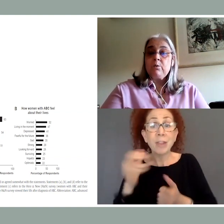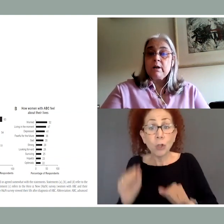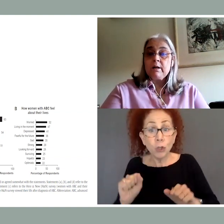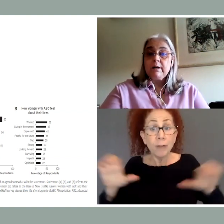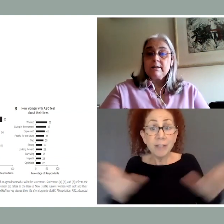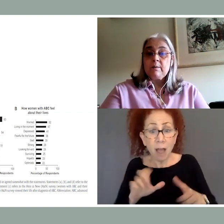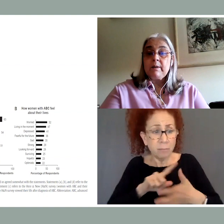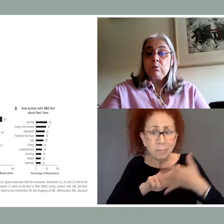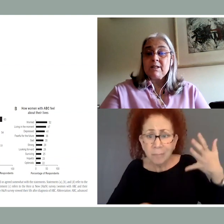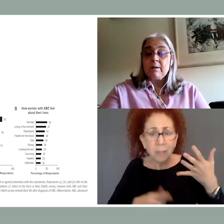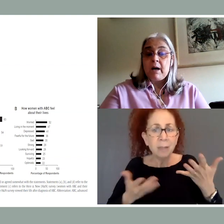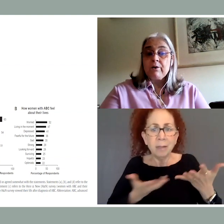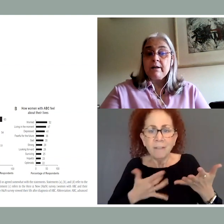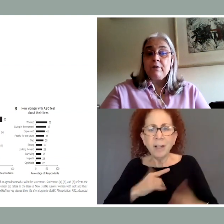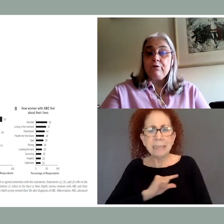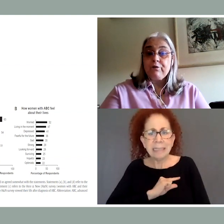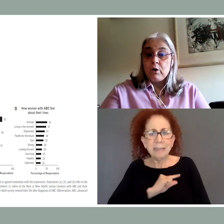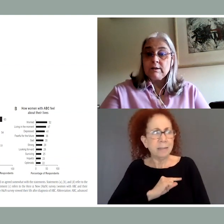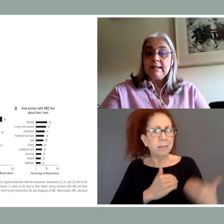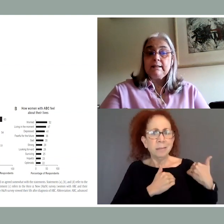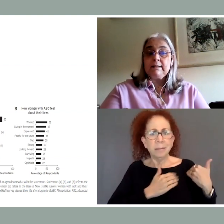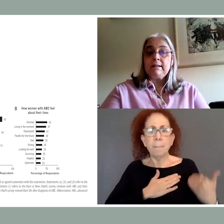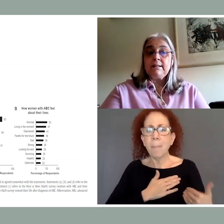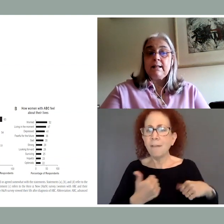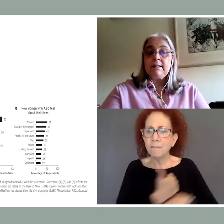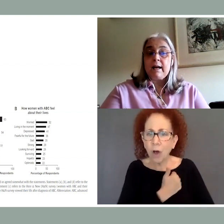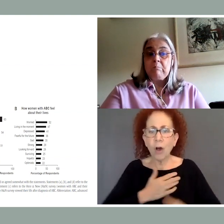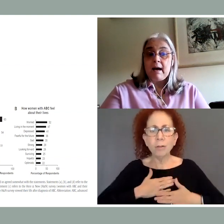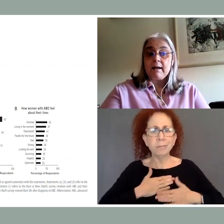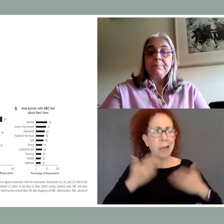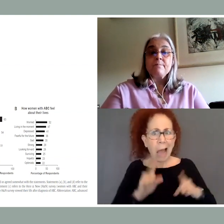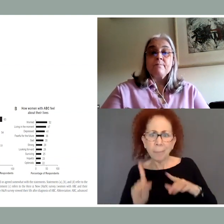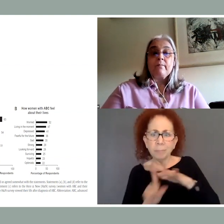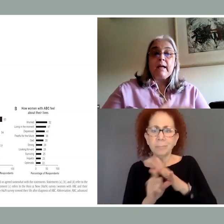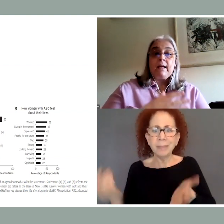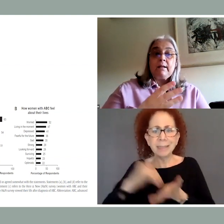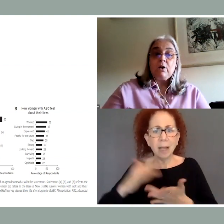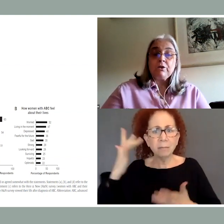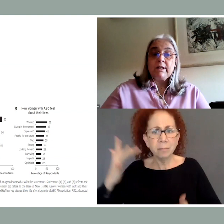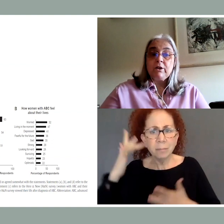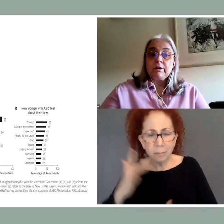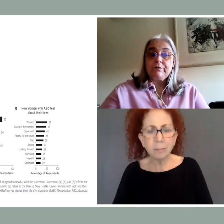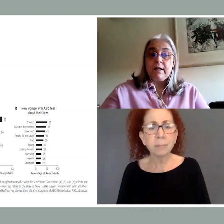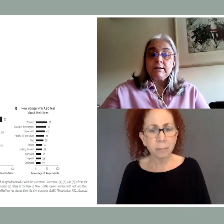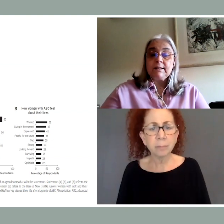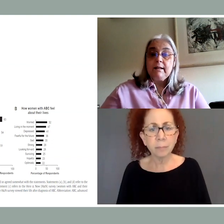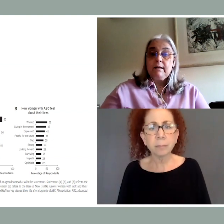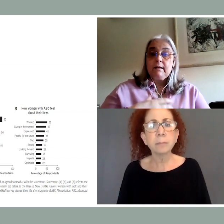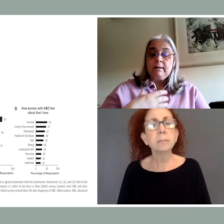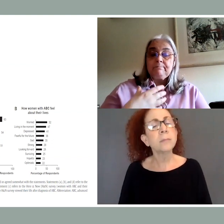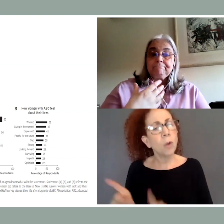and it was somehow their fault that the disease came back. And they also did not